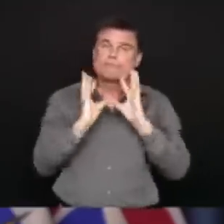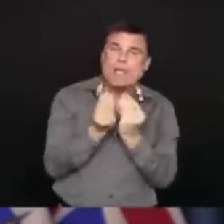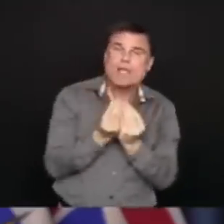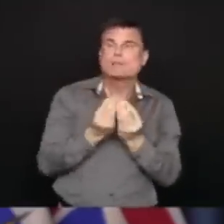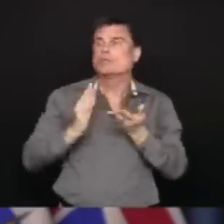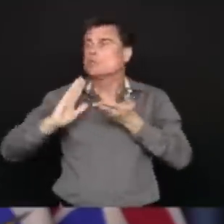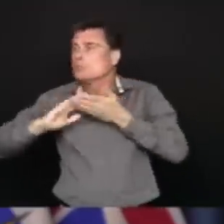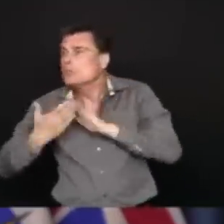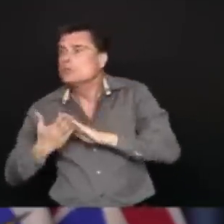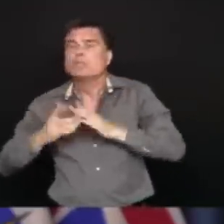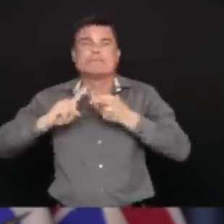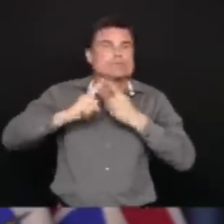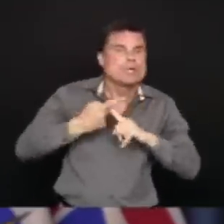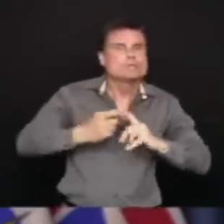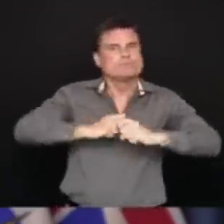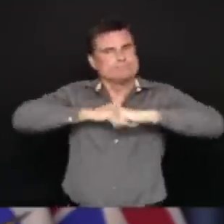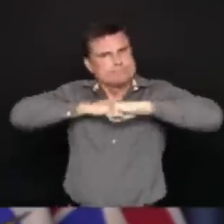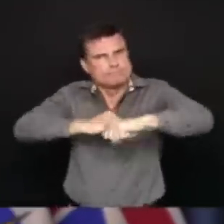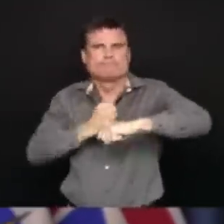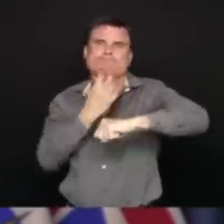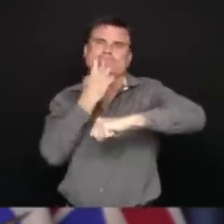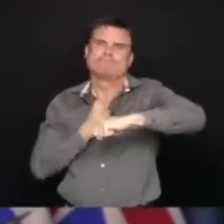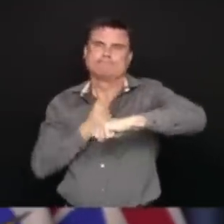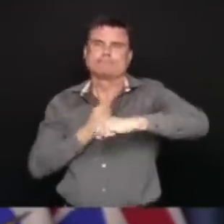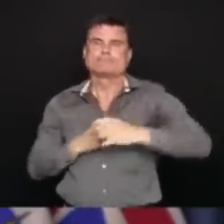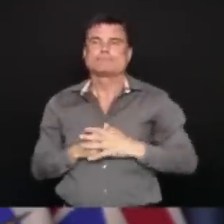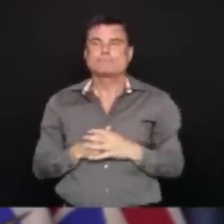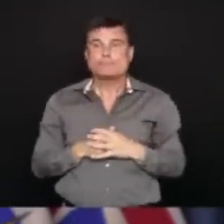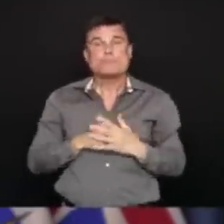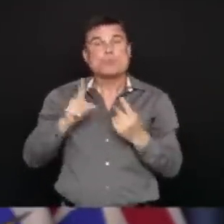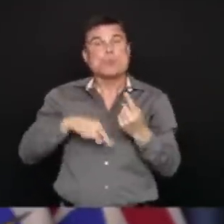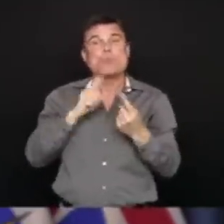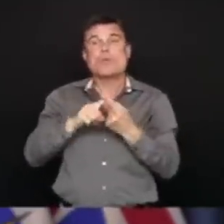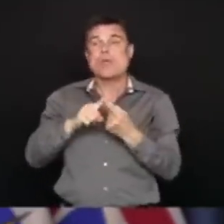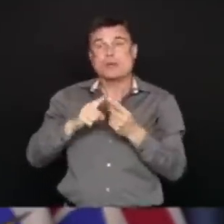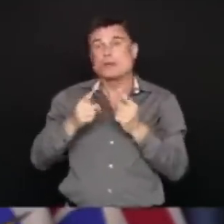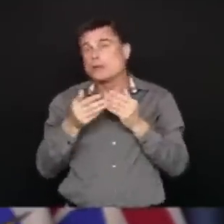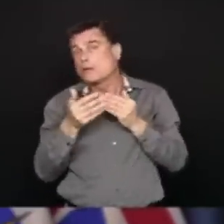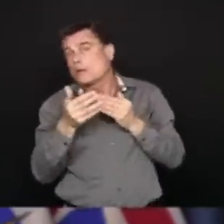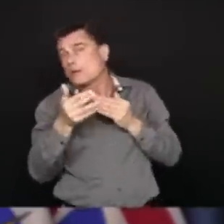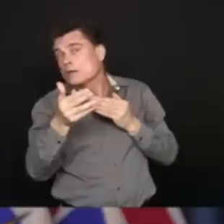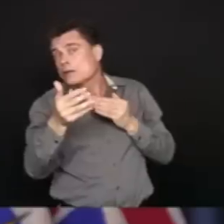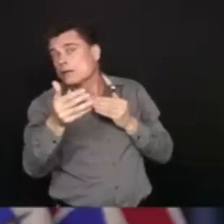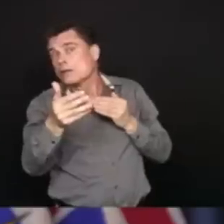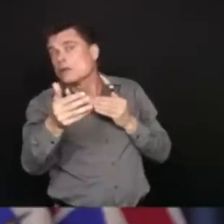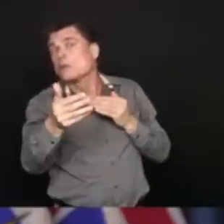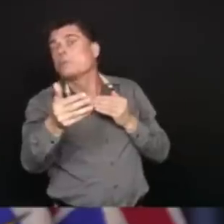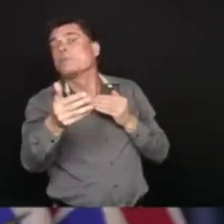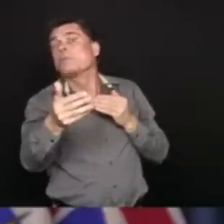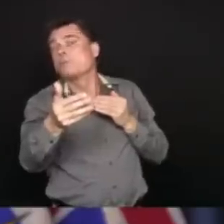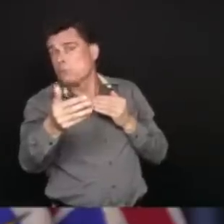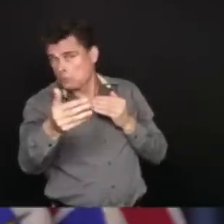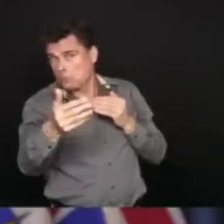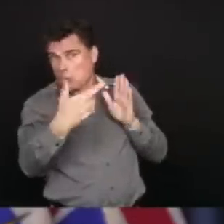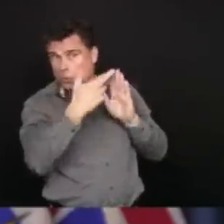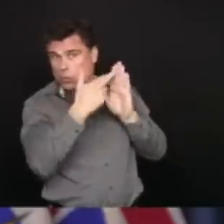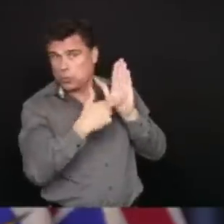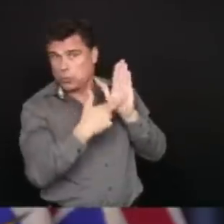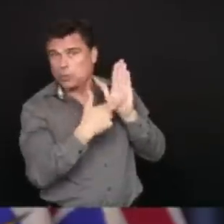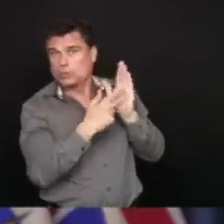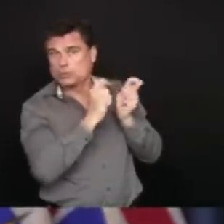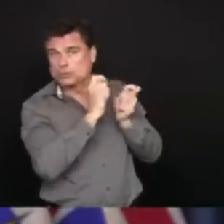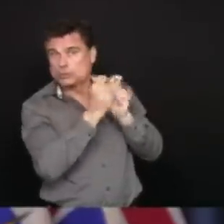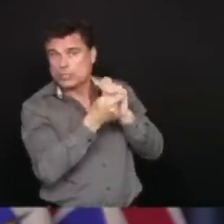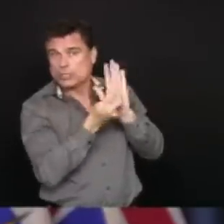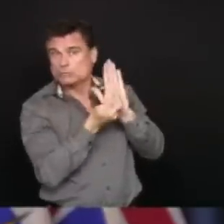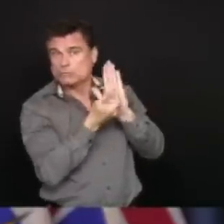will be gradual and will be slow and thoughtful. We took very quick action to get us